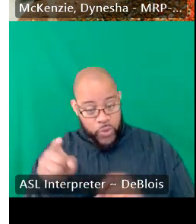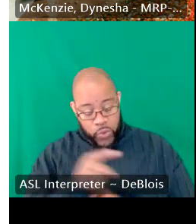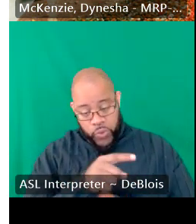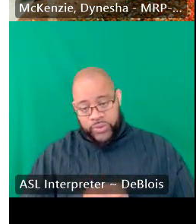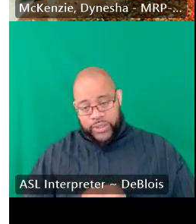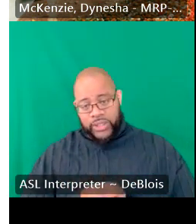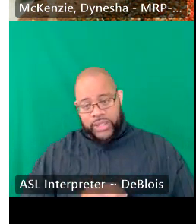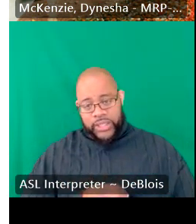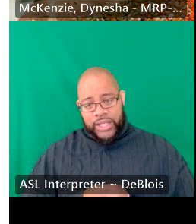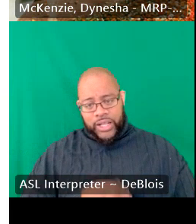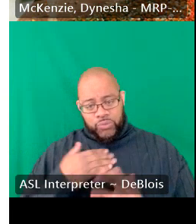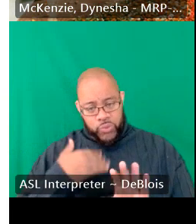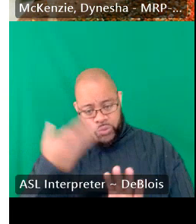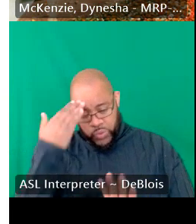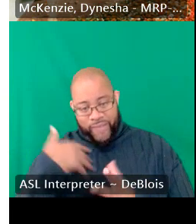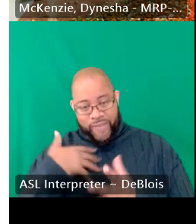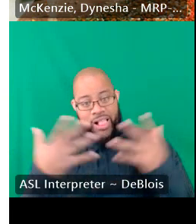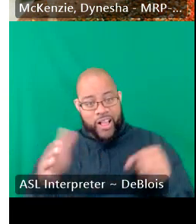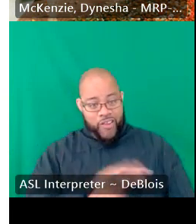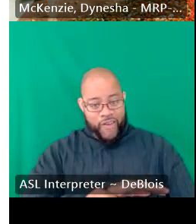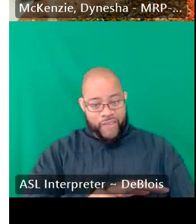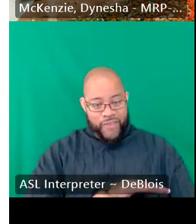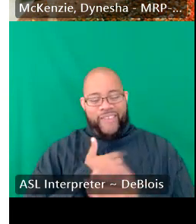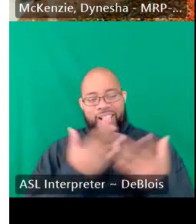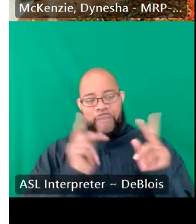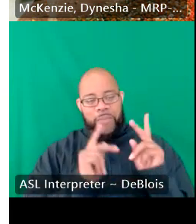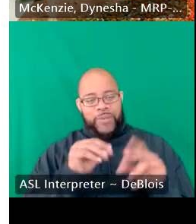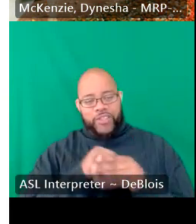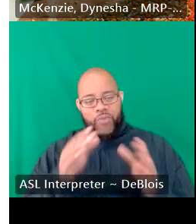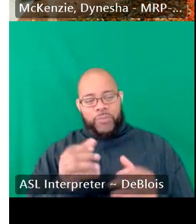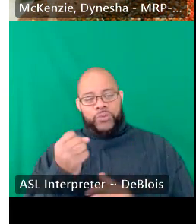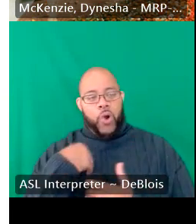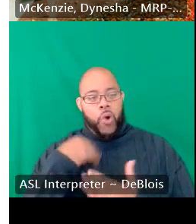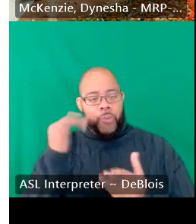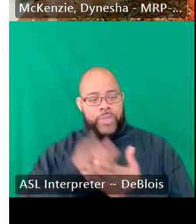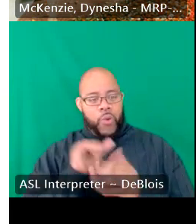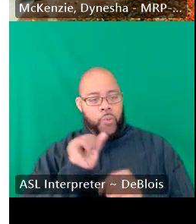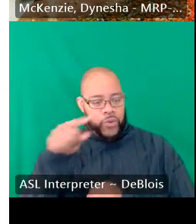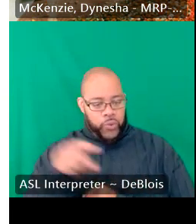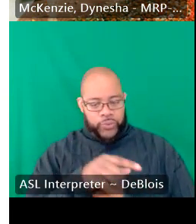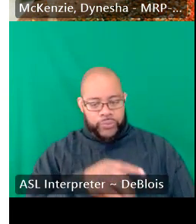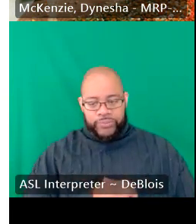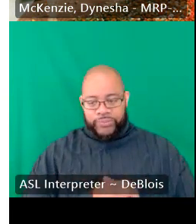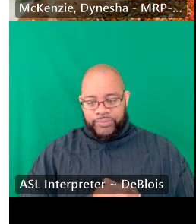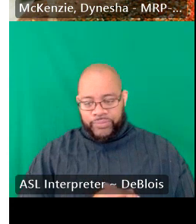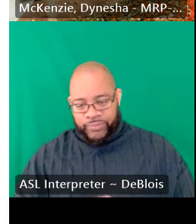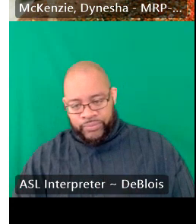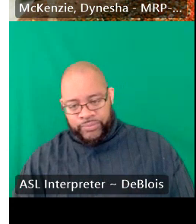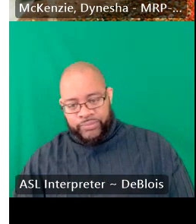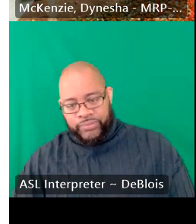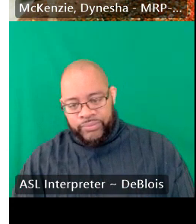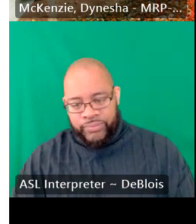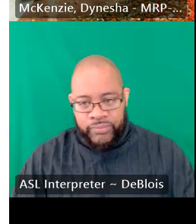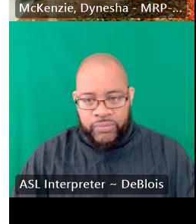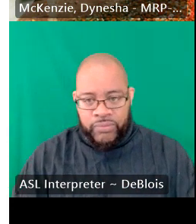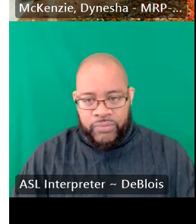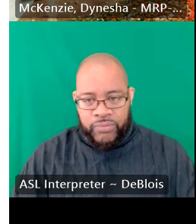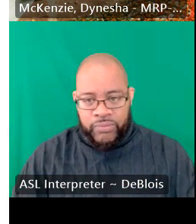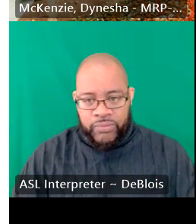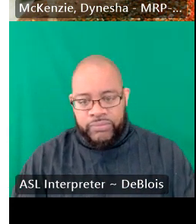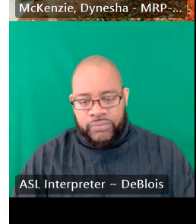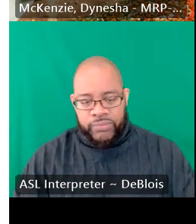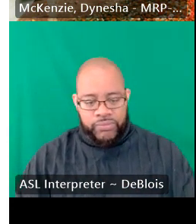are mindful of the fact that we've got a lot to cover and there's a lot of people in the room. So I hope that works for you all to just put your questions in the chat. Courtney, back